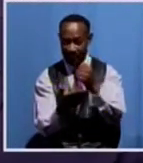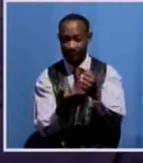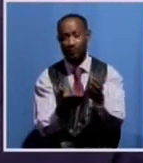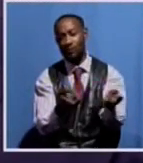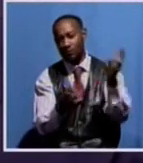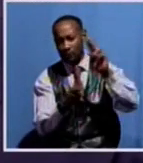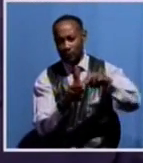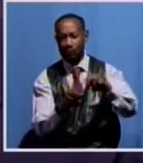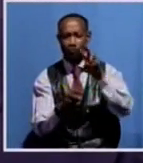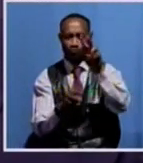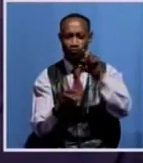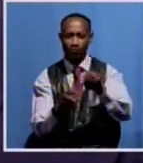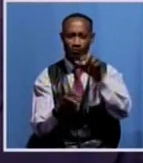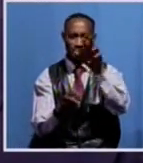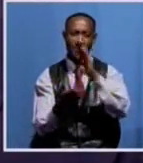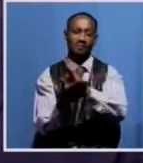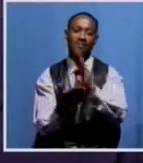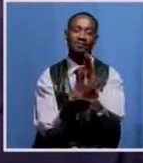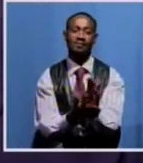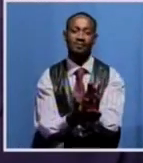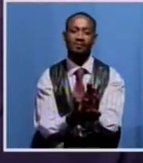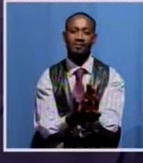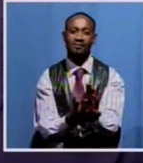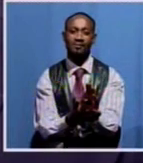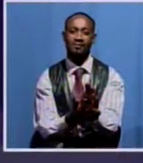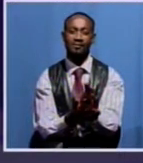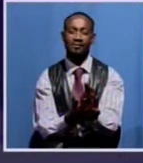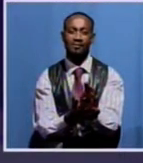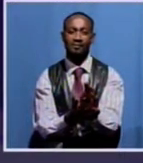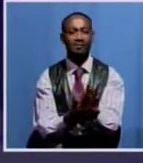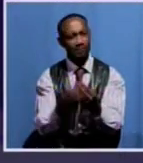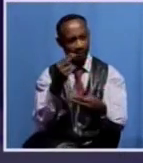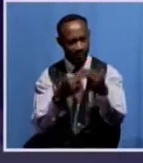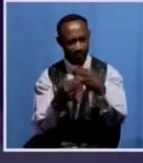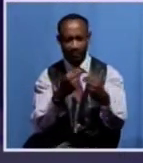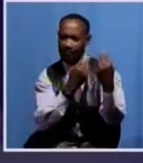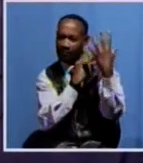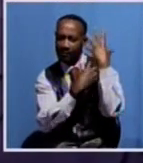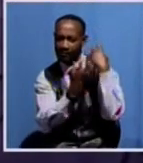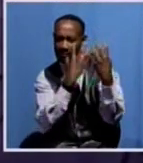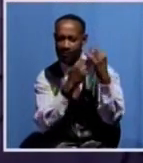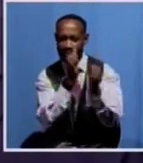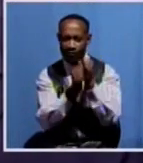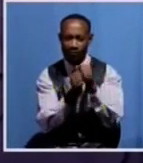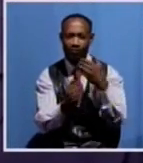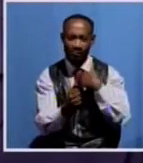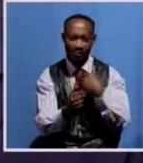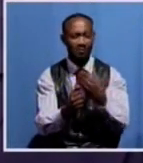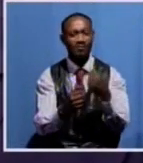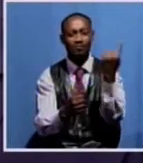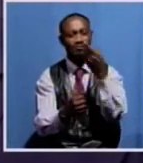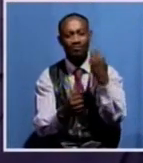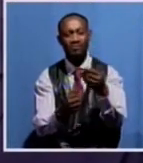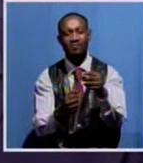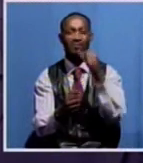comparison to the extent of the arrears that you have, yeah, it could be a drop in the ocean. It is a drop in the ocean, but I think it's a beginning. And